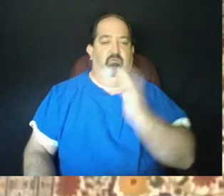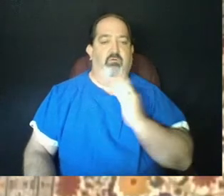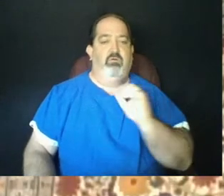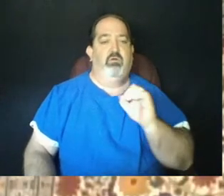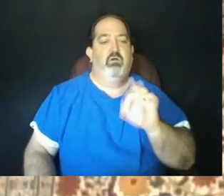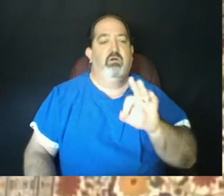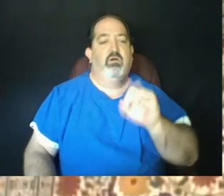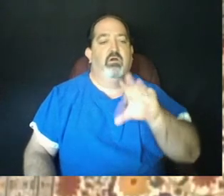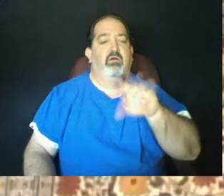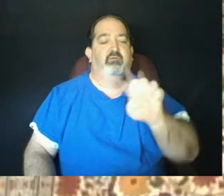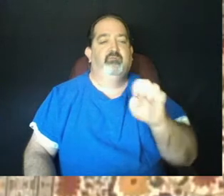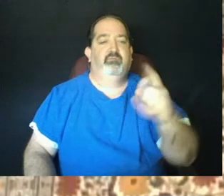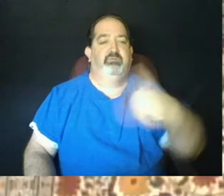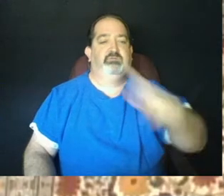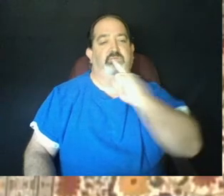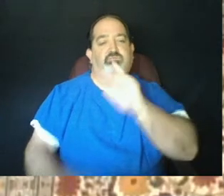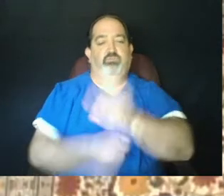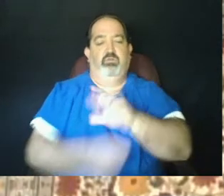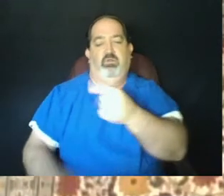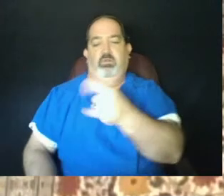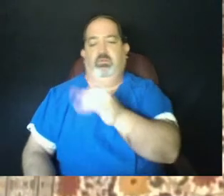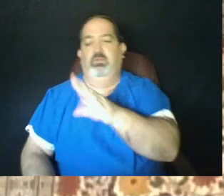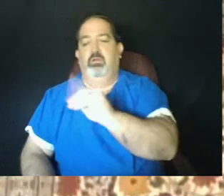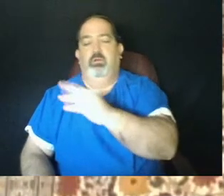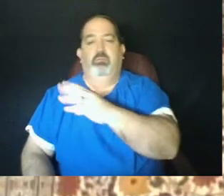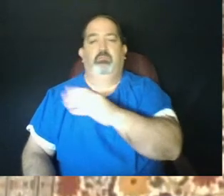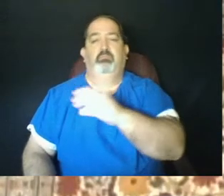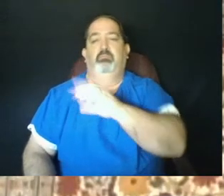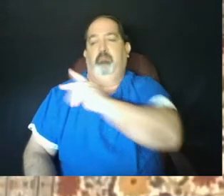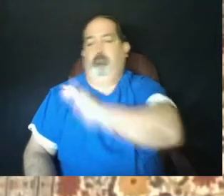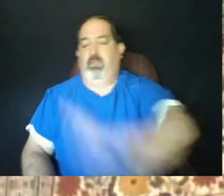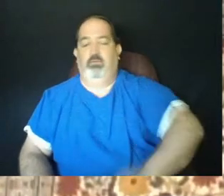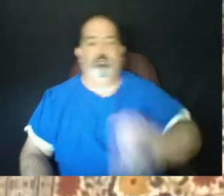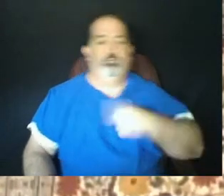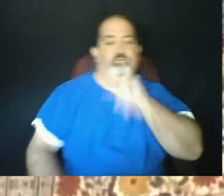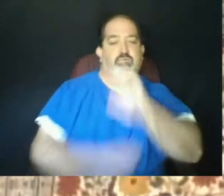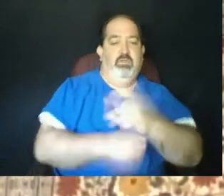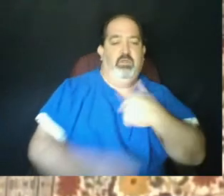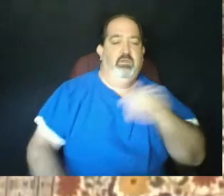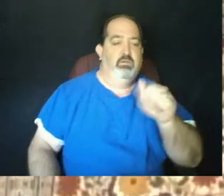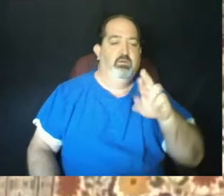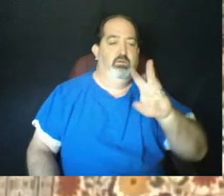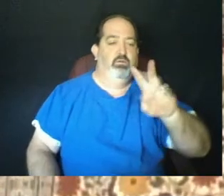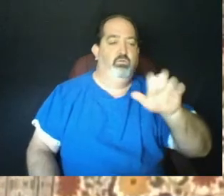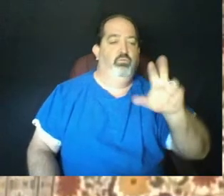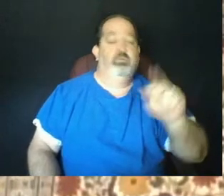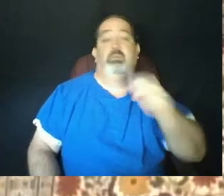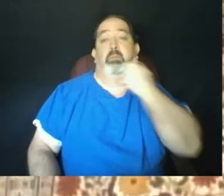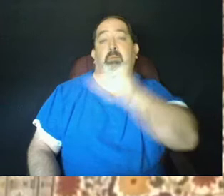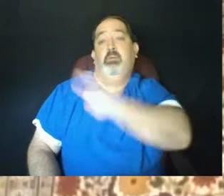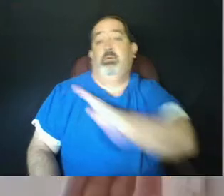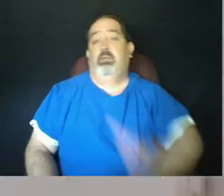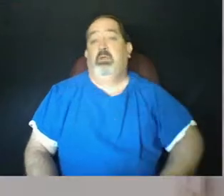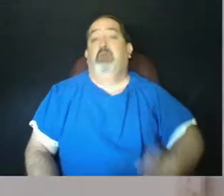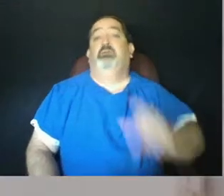of Caid. So swear I, Guillaume, Baron of Lyondemere. So swear I, Arwen, Baroness of Lyondemere.